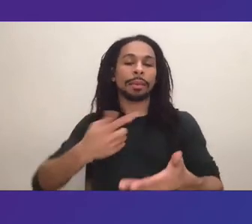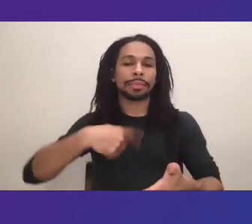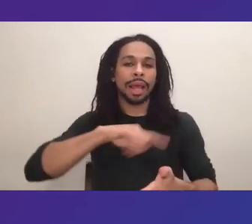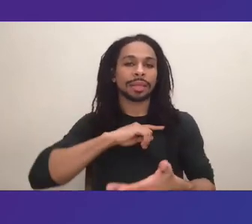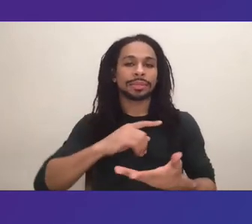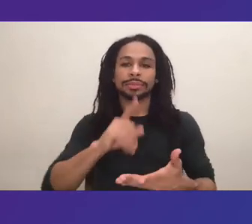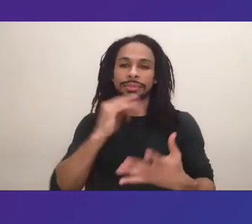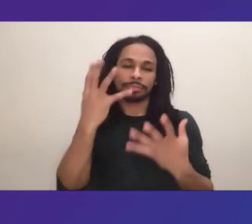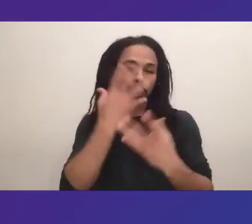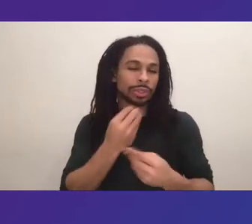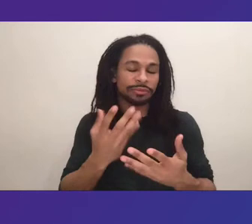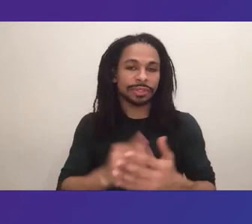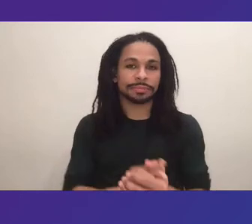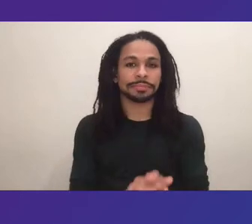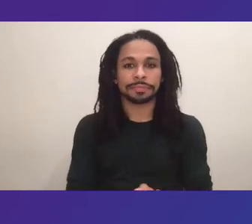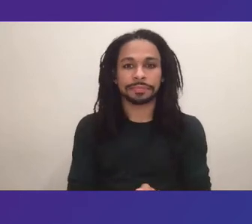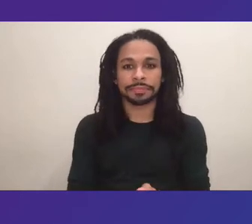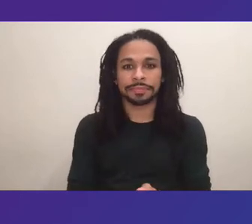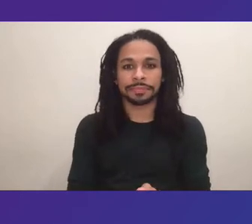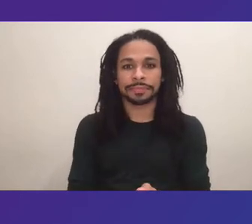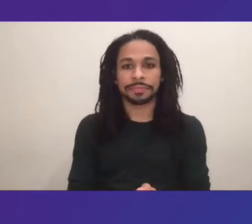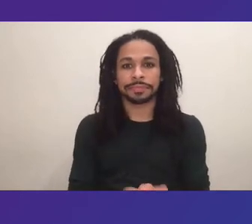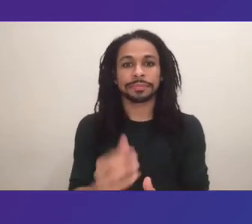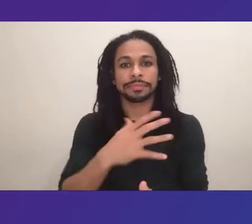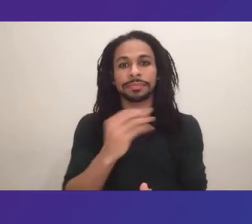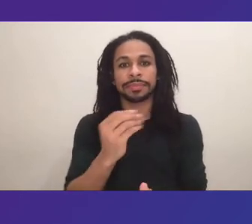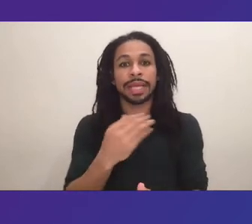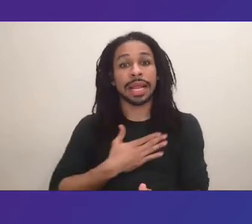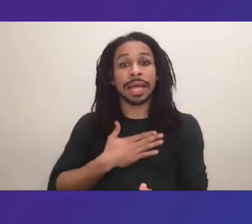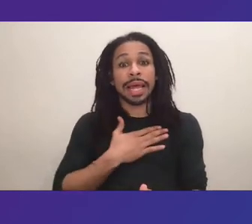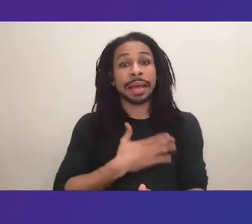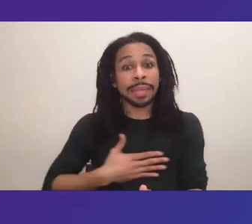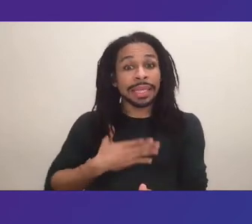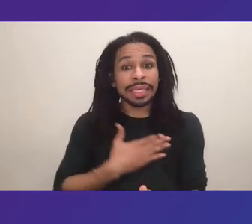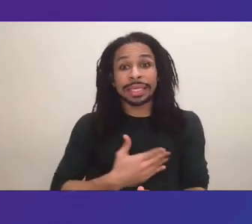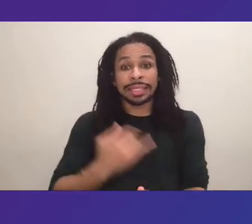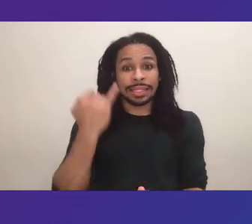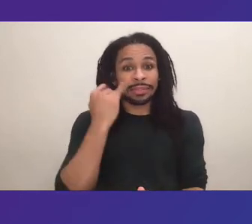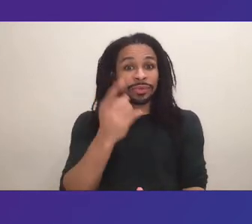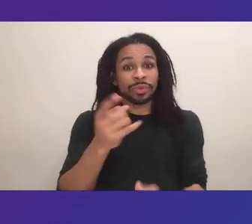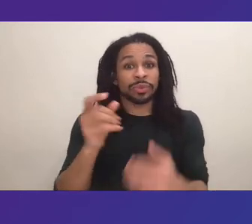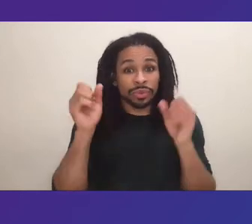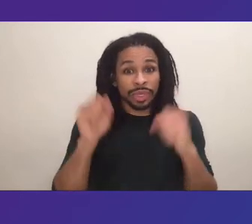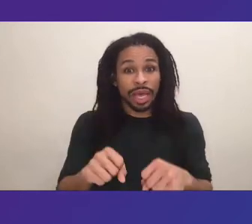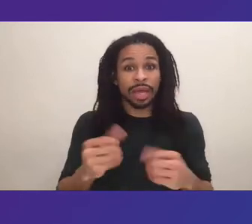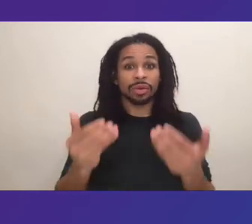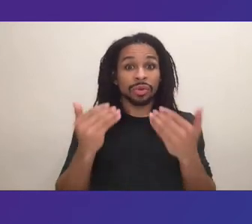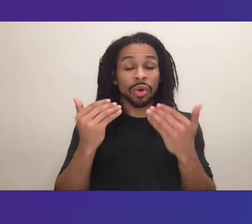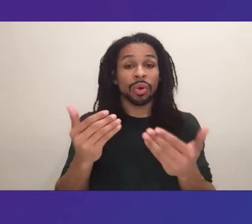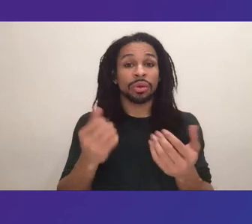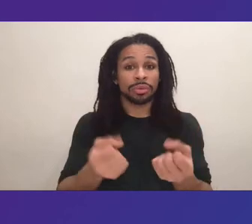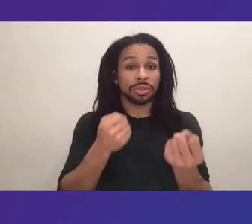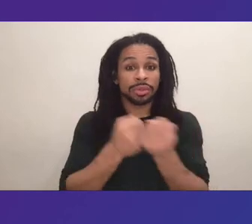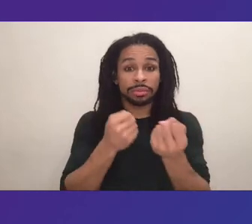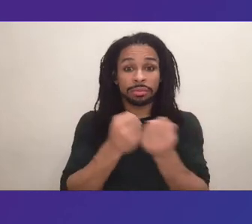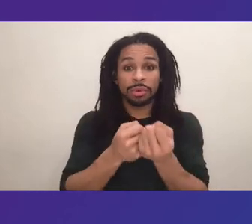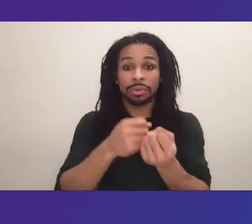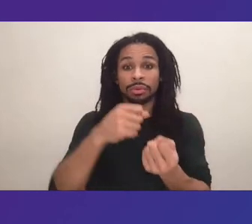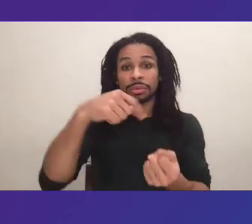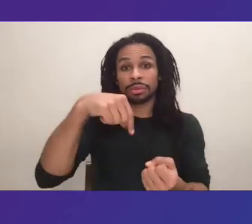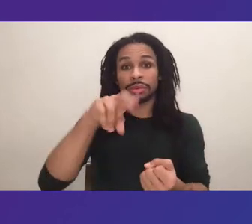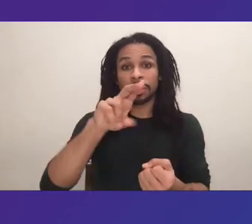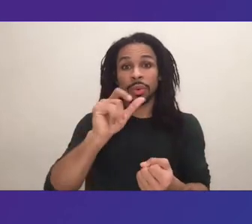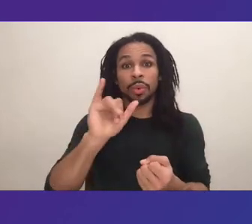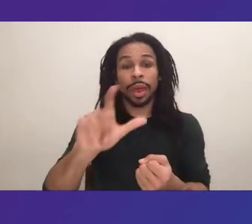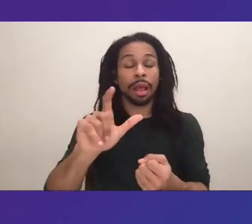And just please, you know, if you can, go support Quail, who is fundraising to get her